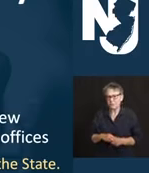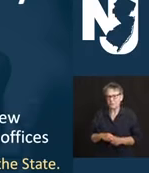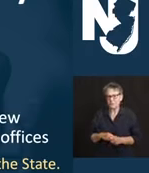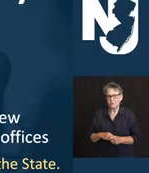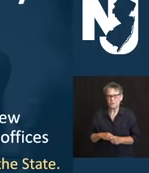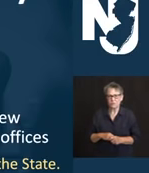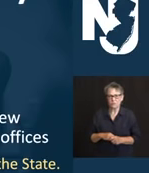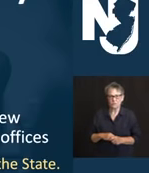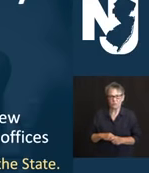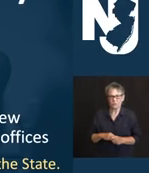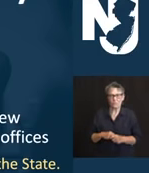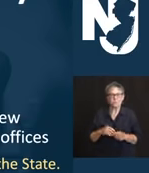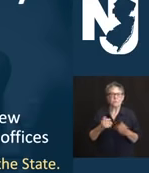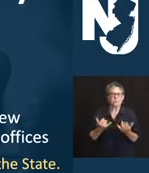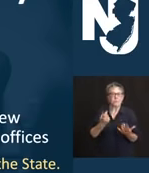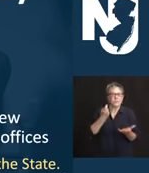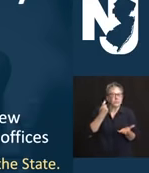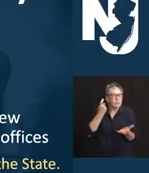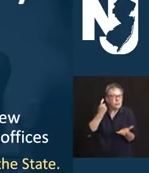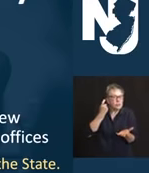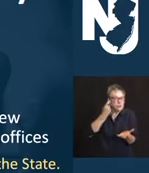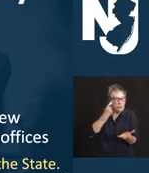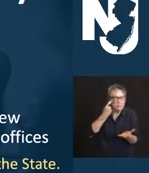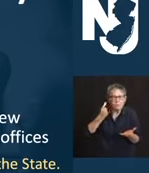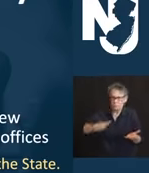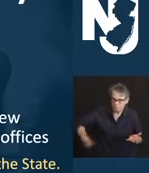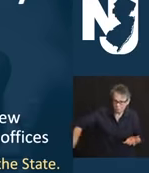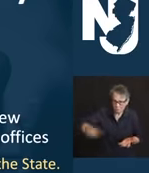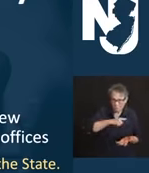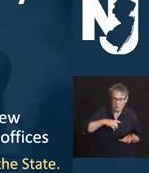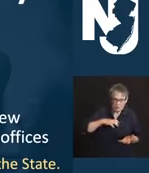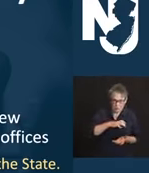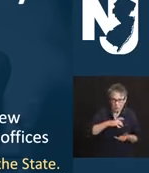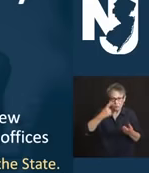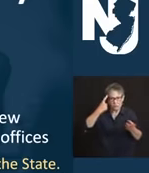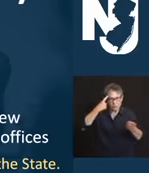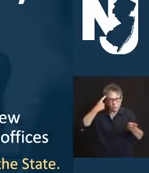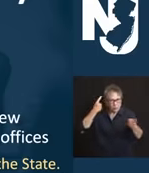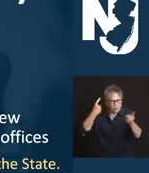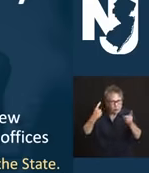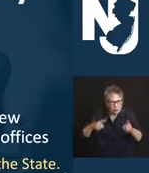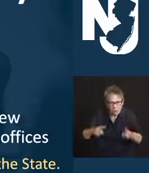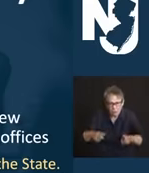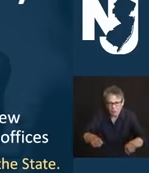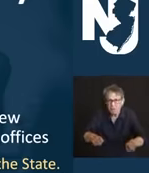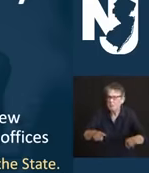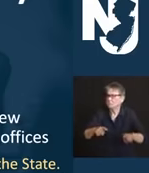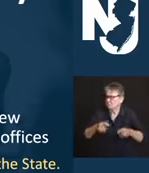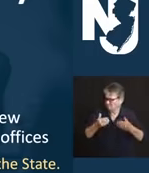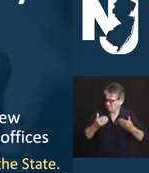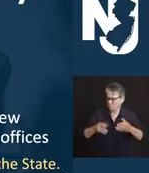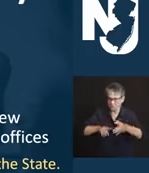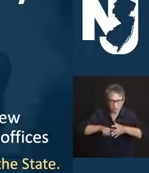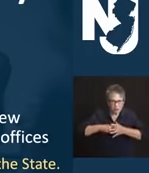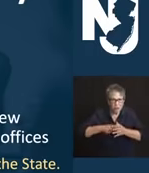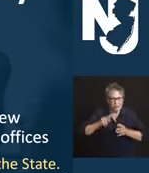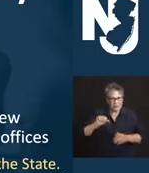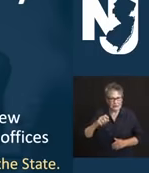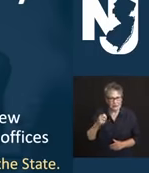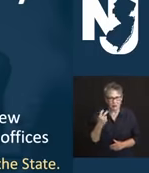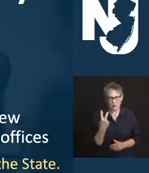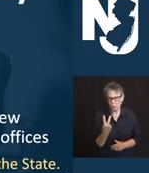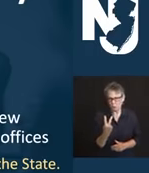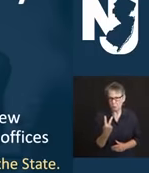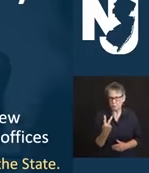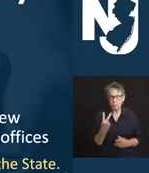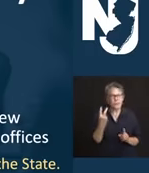are able to move into stage 2 today because the data we have been tracking, the dropping rate of transmission, the dropping